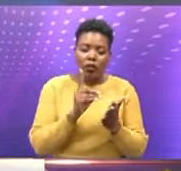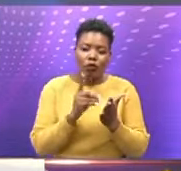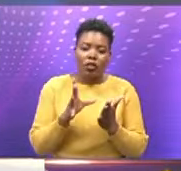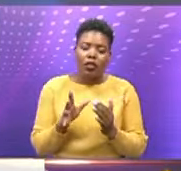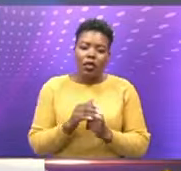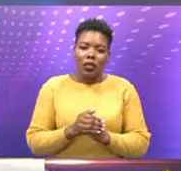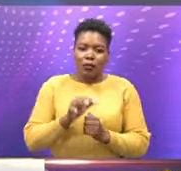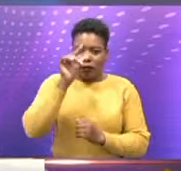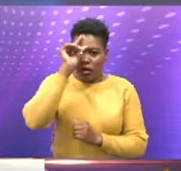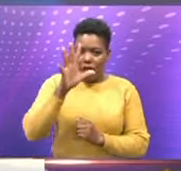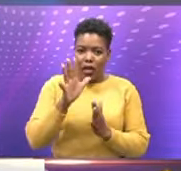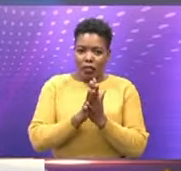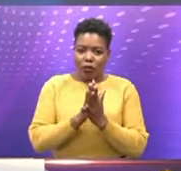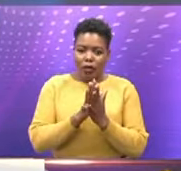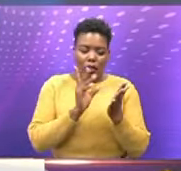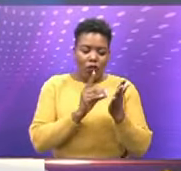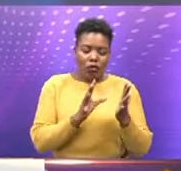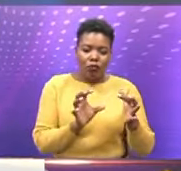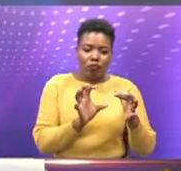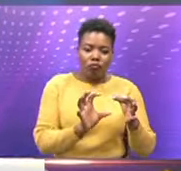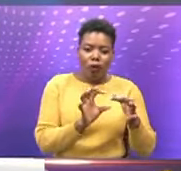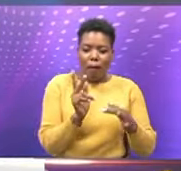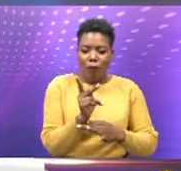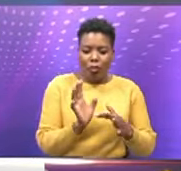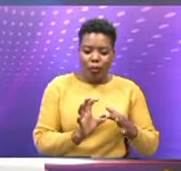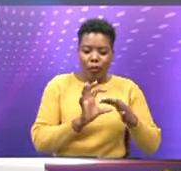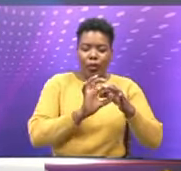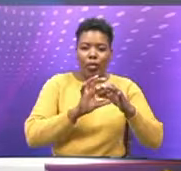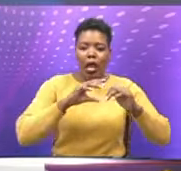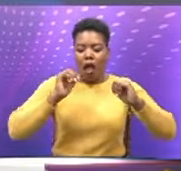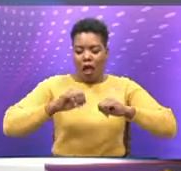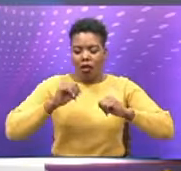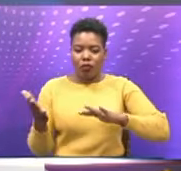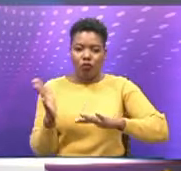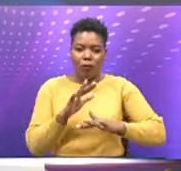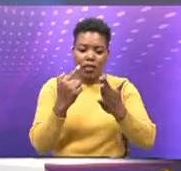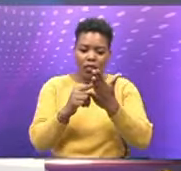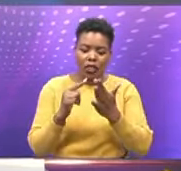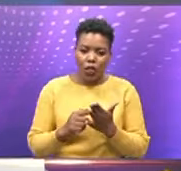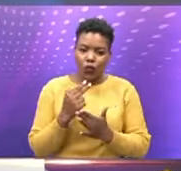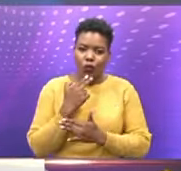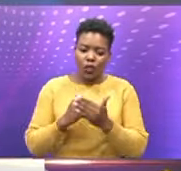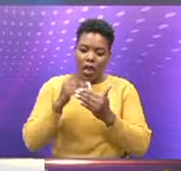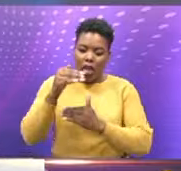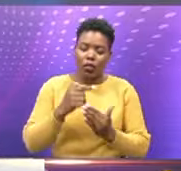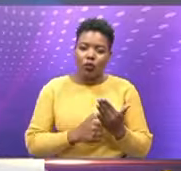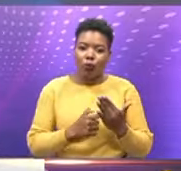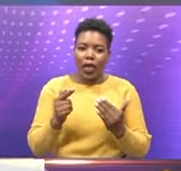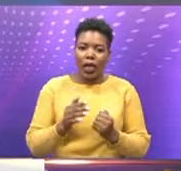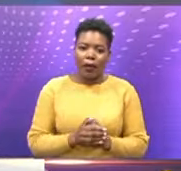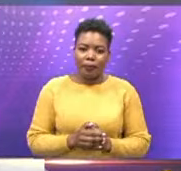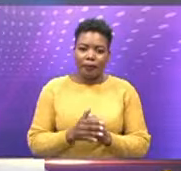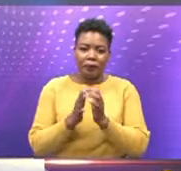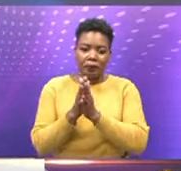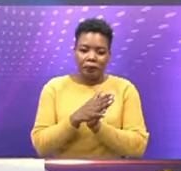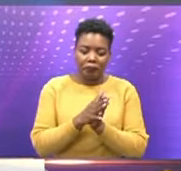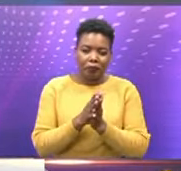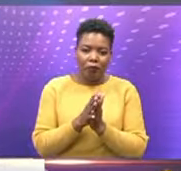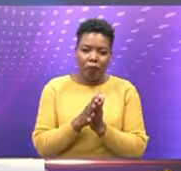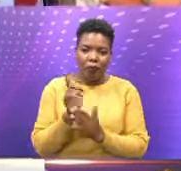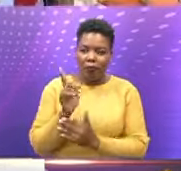mar governance kod lakteche bende oyie mar dok e twak chieng' tich ariyo juma manyien bang' od bura thegogi. Chris Owino nigi